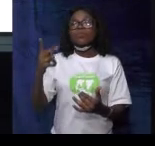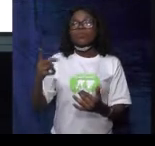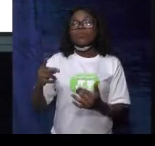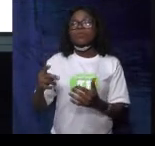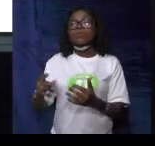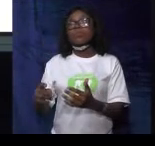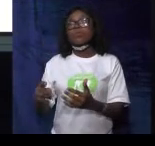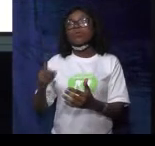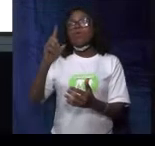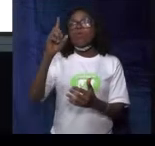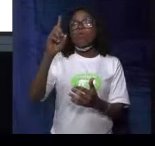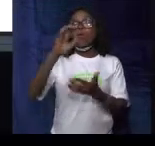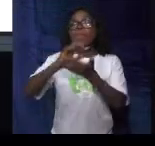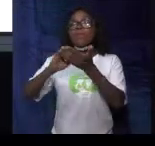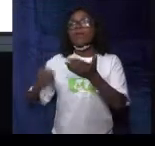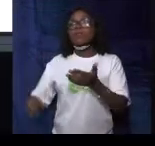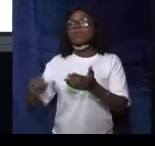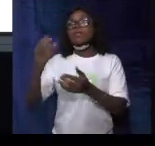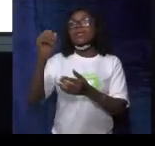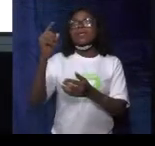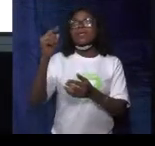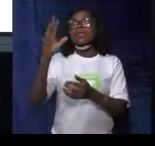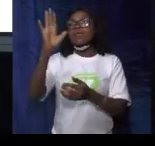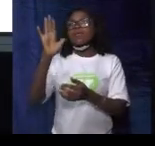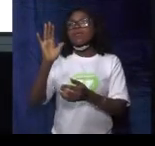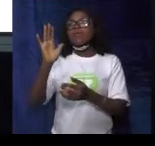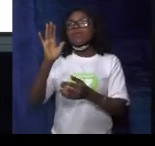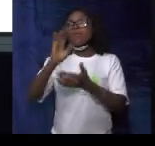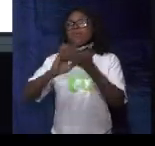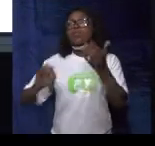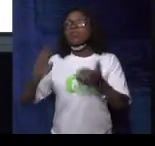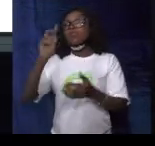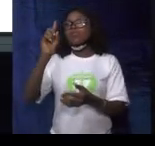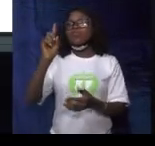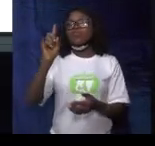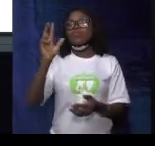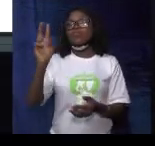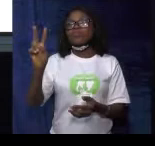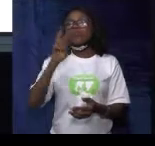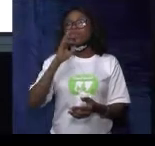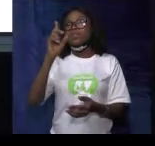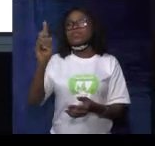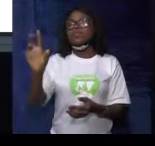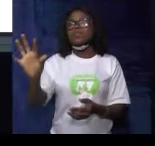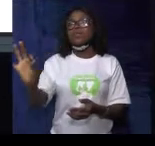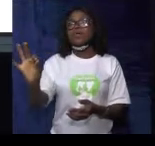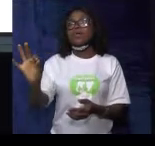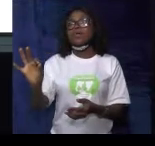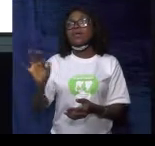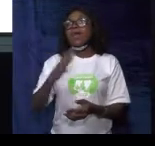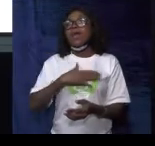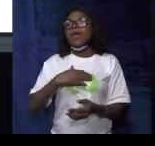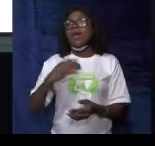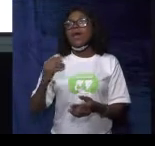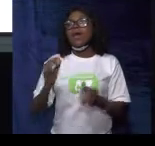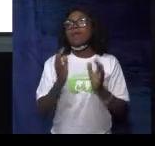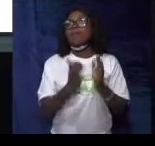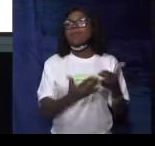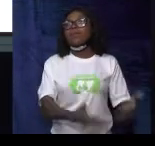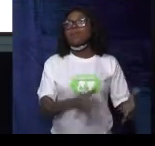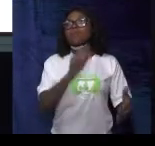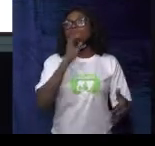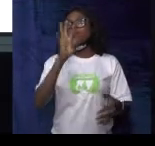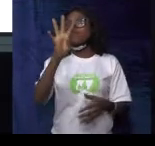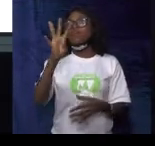Now 1 minus 2 will not go, so I borrow 1 from here, I'm left with 5. 11 minus 2 is 9. I borrow 1 from here because 5 minus 6 will not